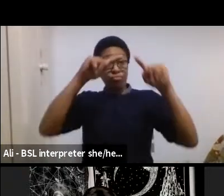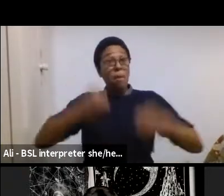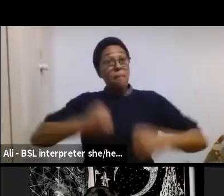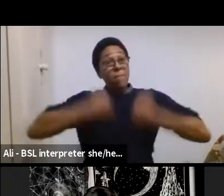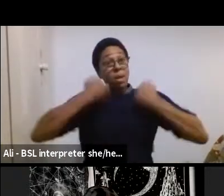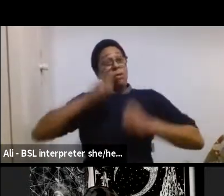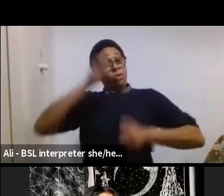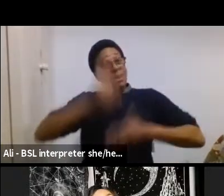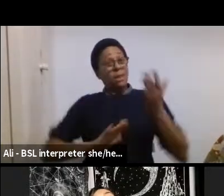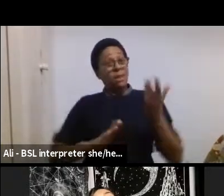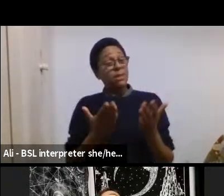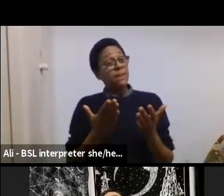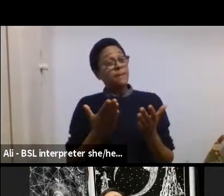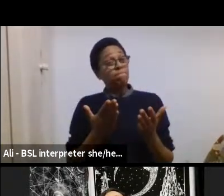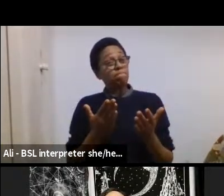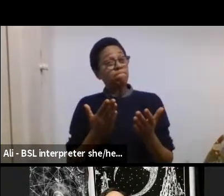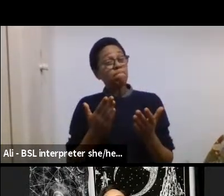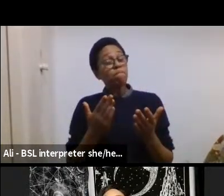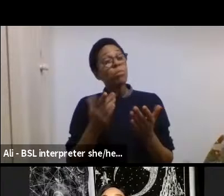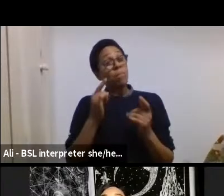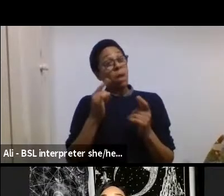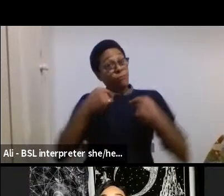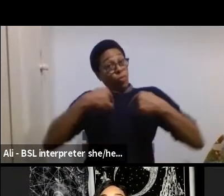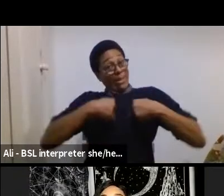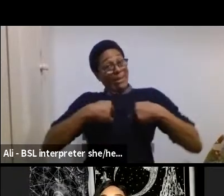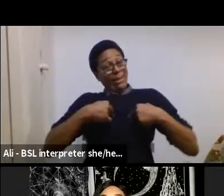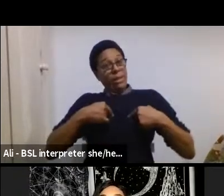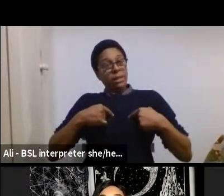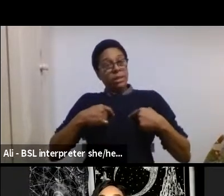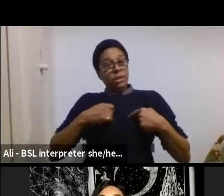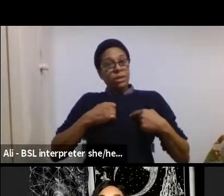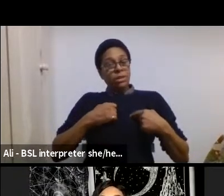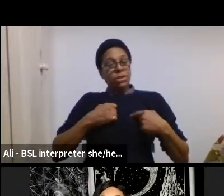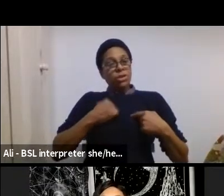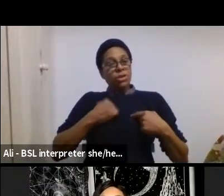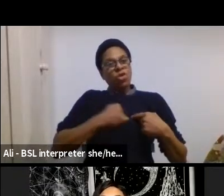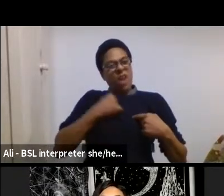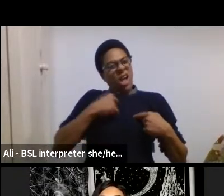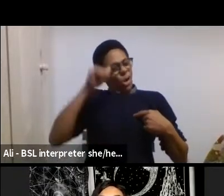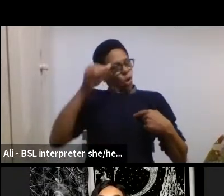And when it intersects, sorry, going on to a slightly different topic,